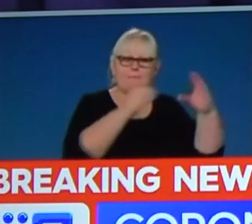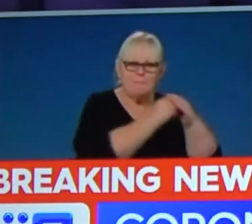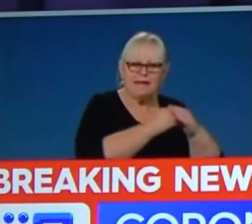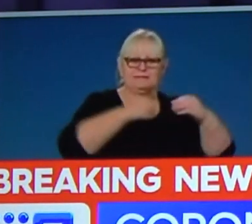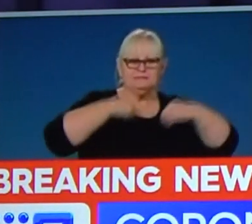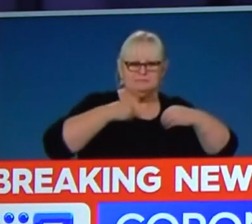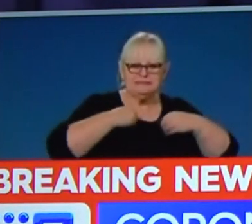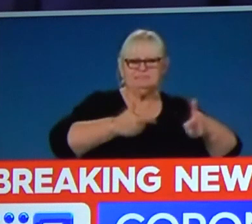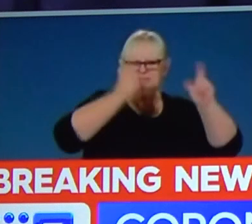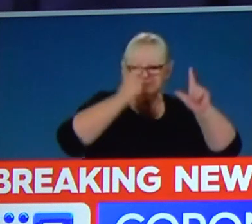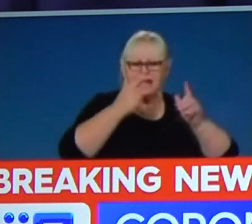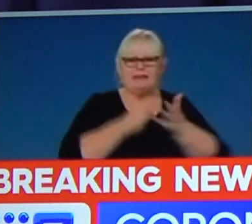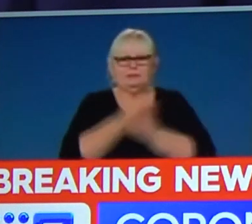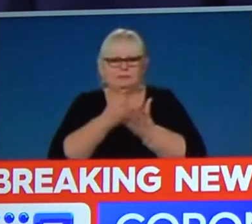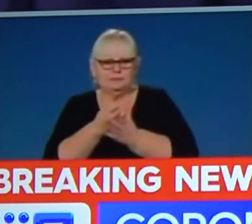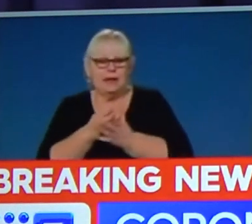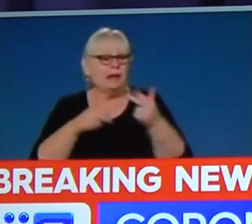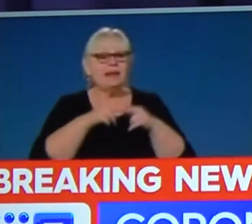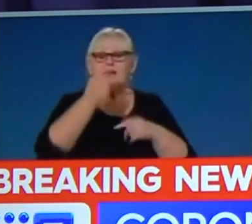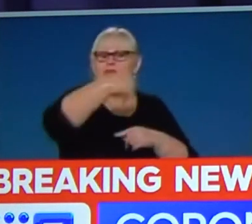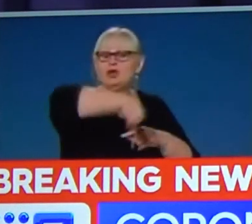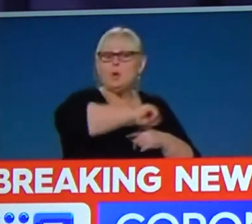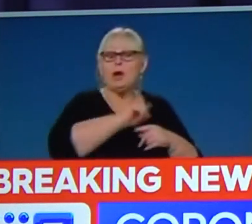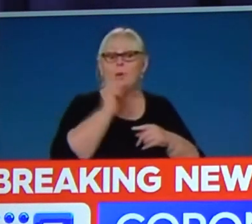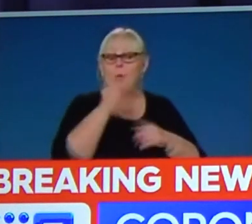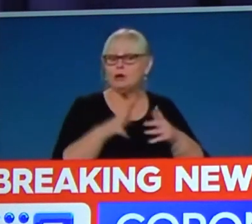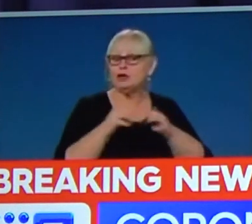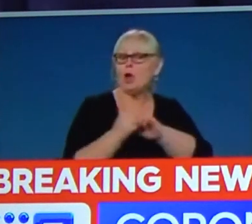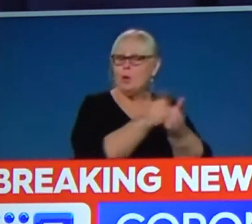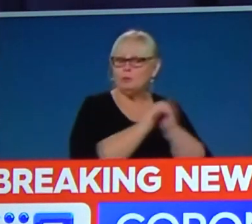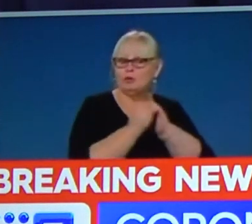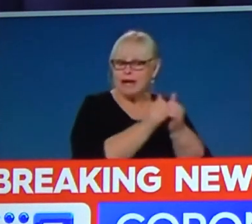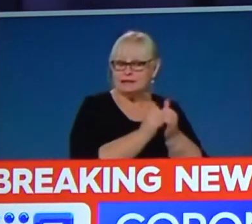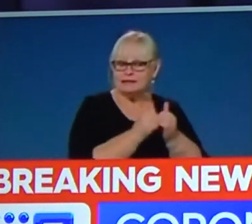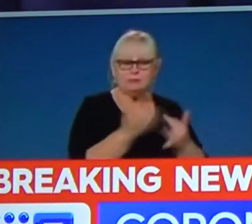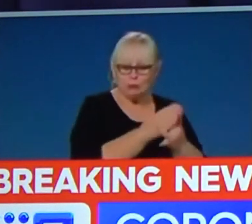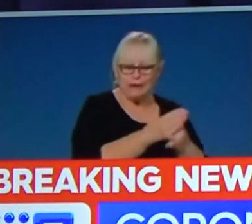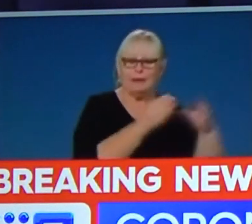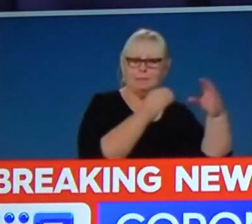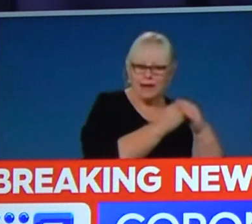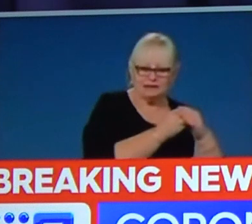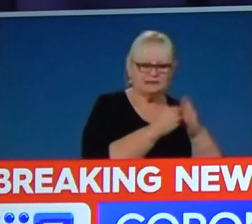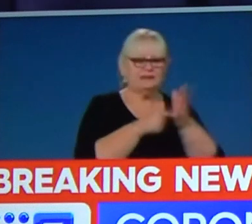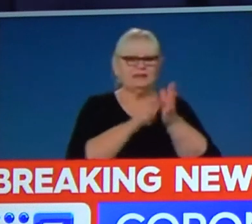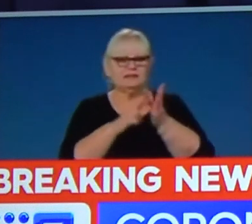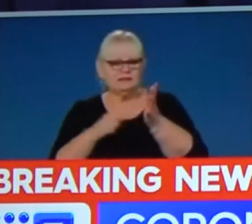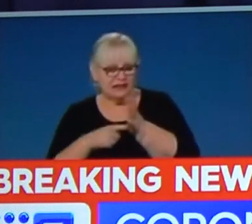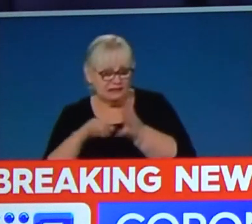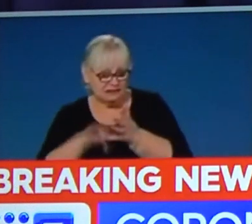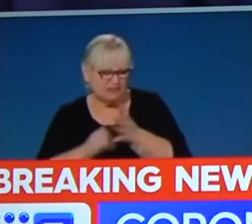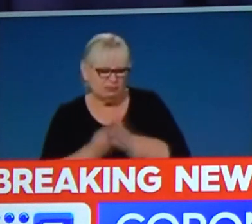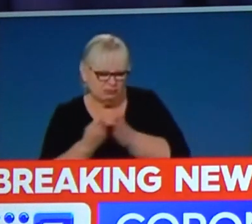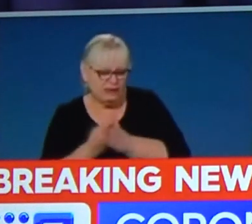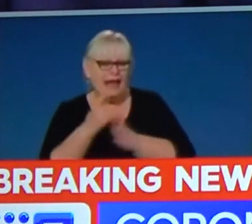to ensure that if you aren't going to engage in that sort of cooperative activity between banks, between tenants and